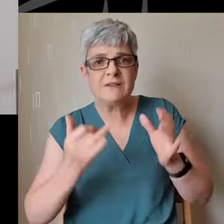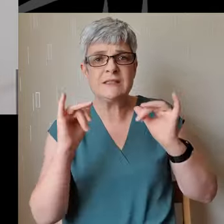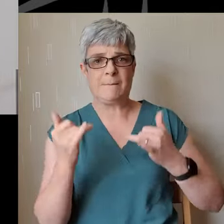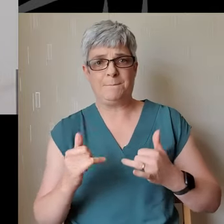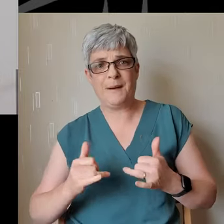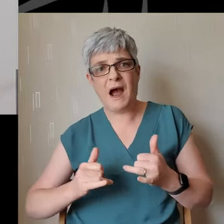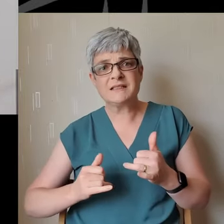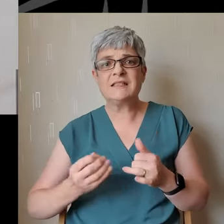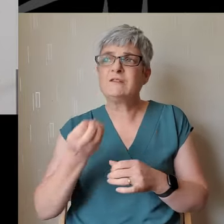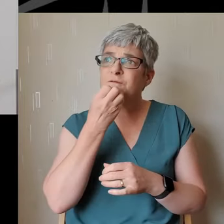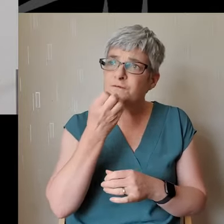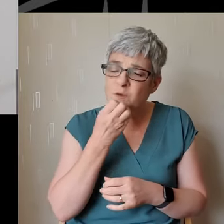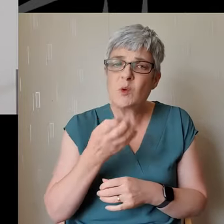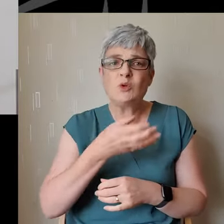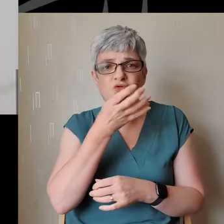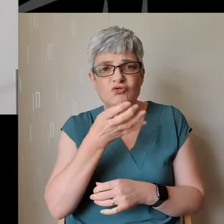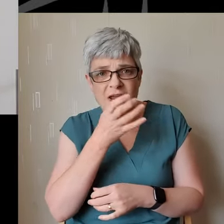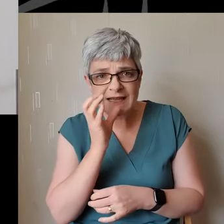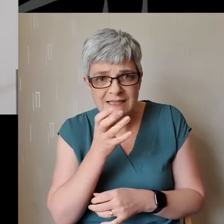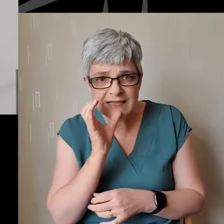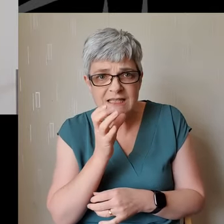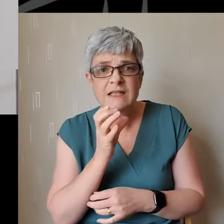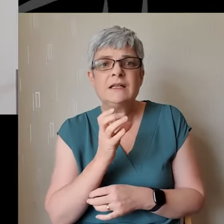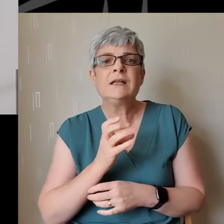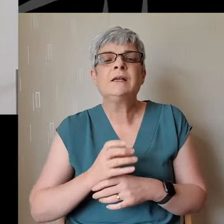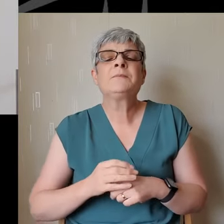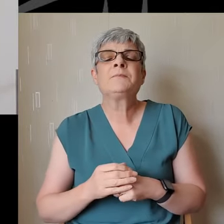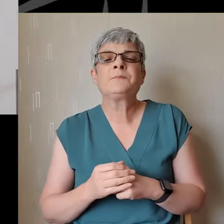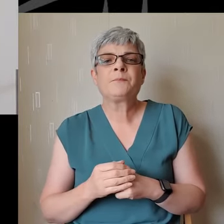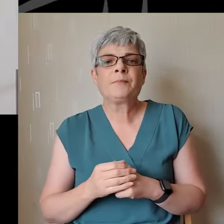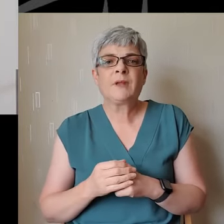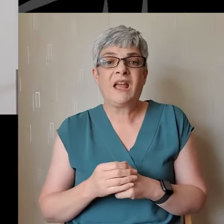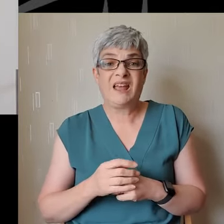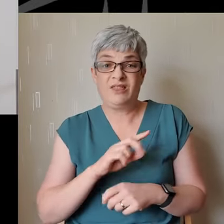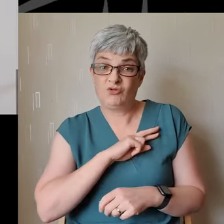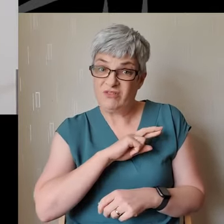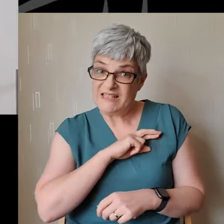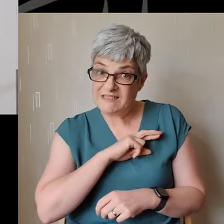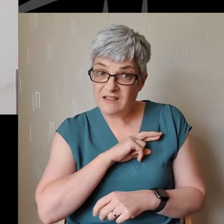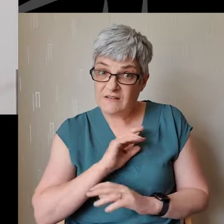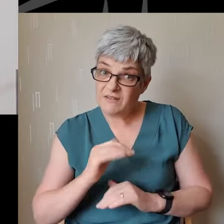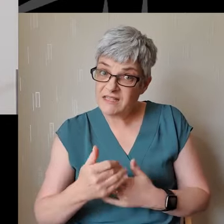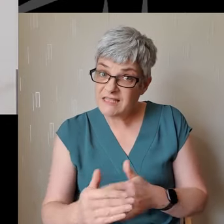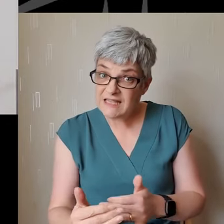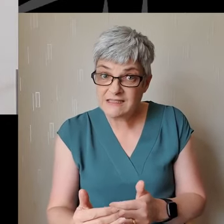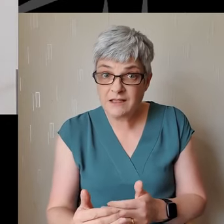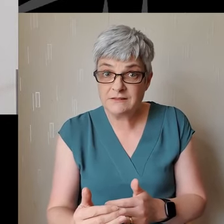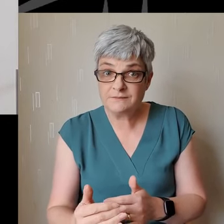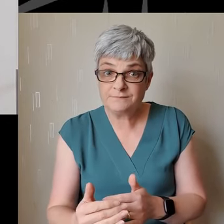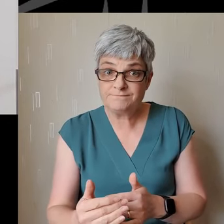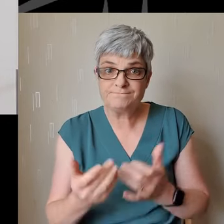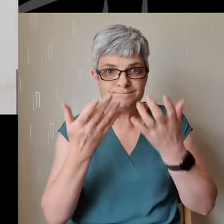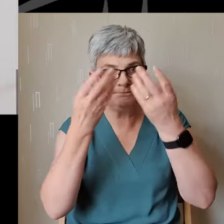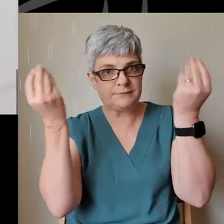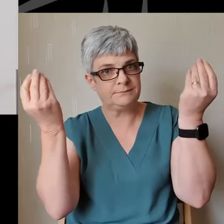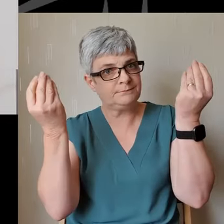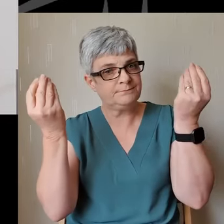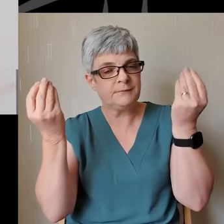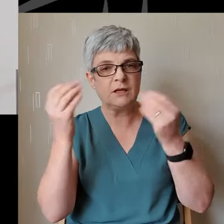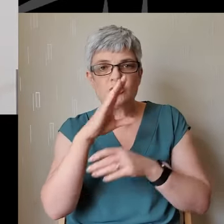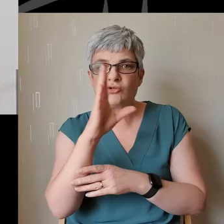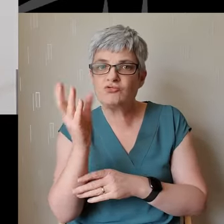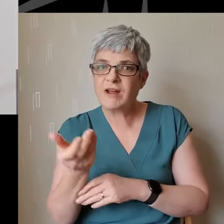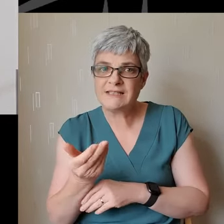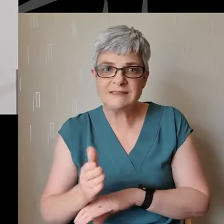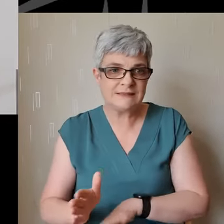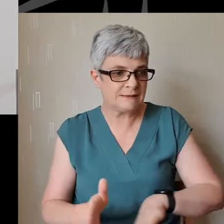on food, on what we're drinking, and the reason for the season is forgotten. Christ is